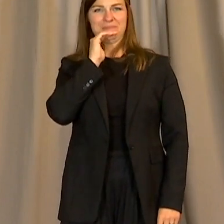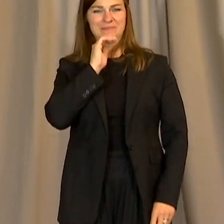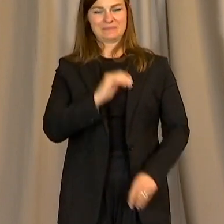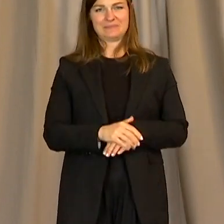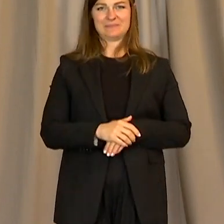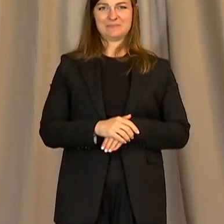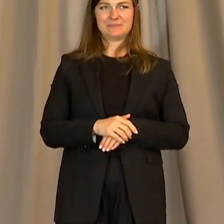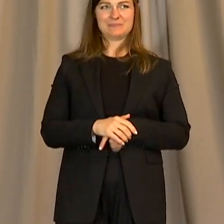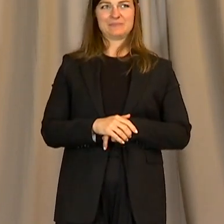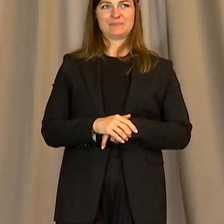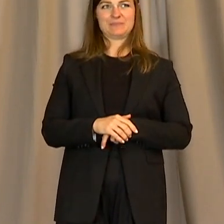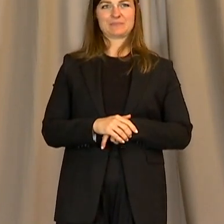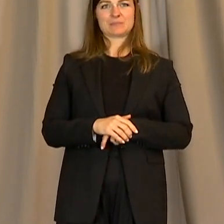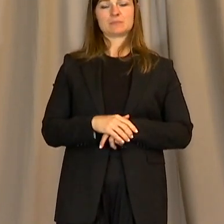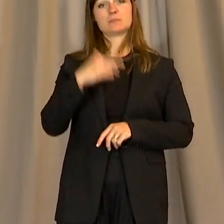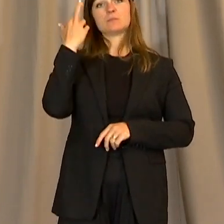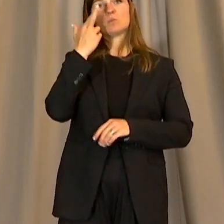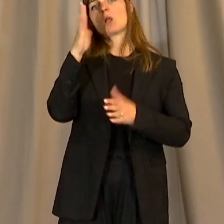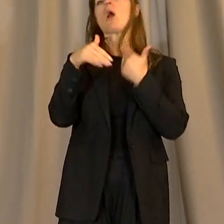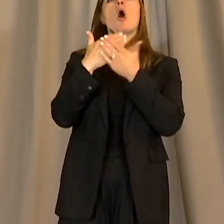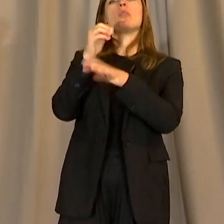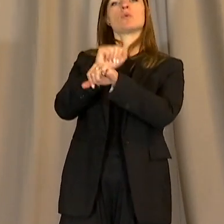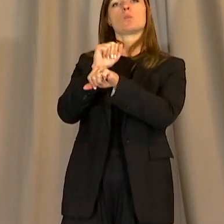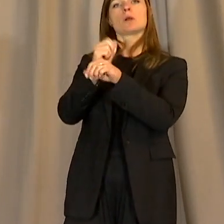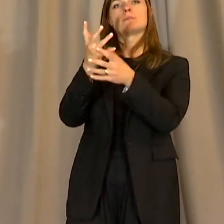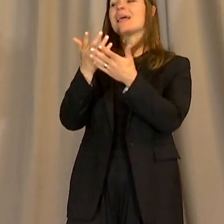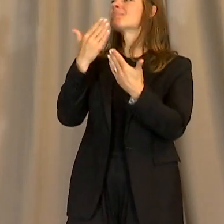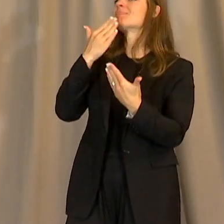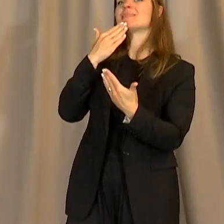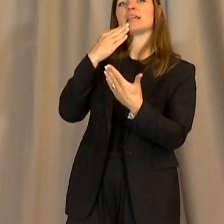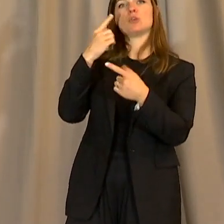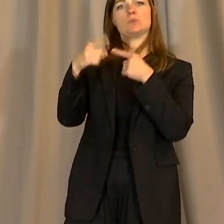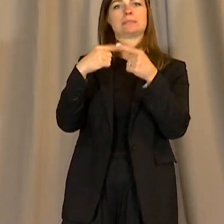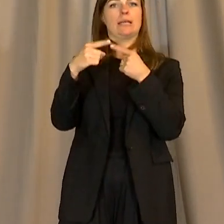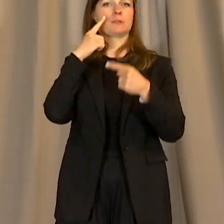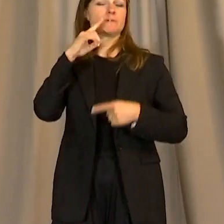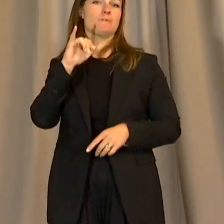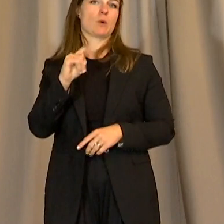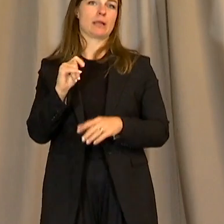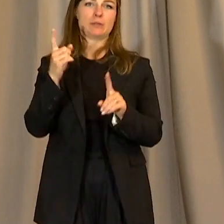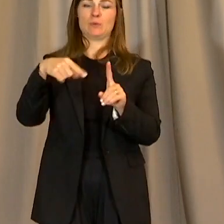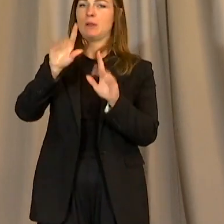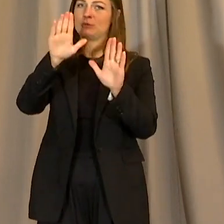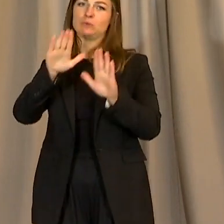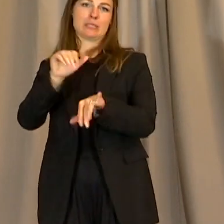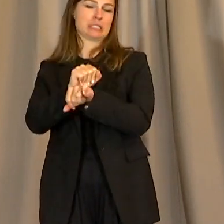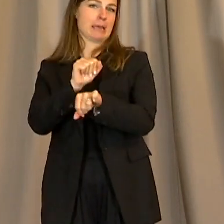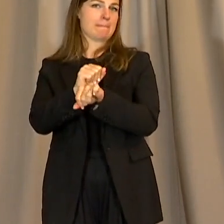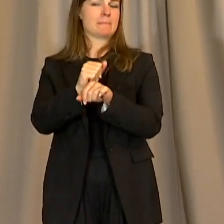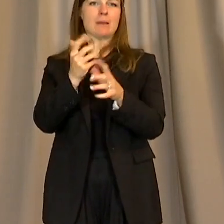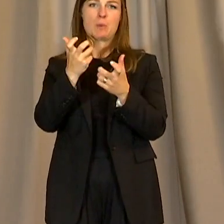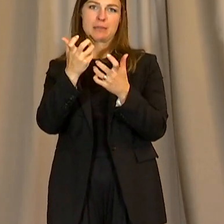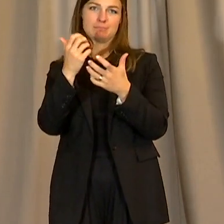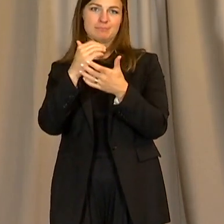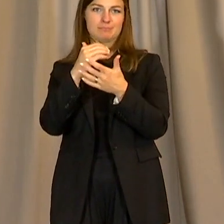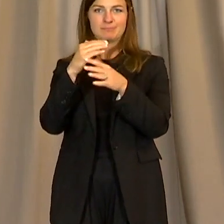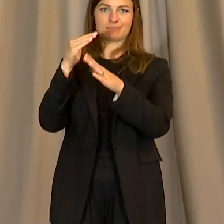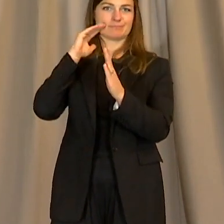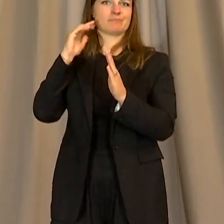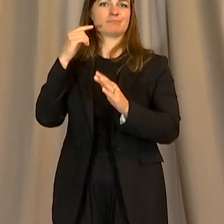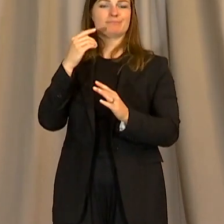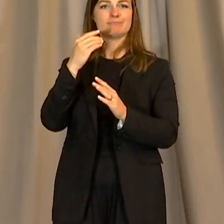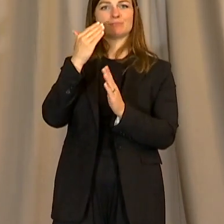because all the words that I want to say are pretty. And thank you, signers, for this. You all are doing a really good job. I just want to make sure I acknowledge you